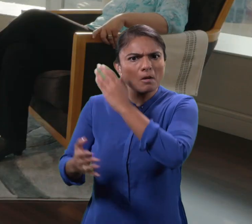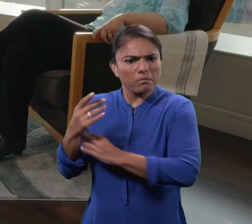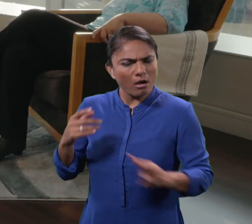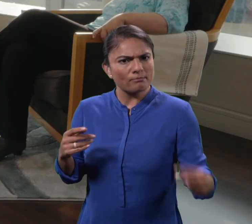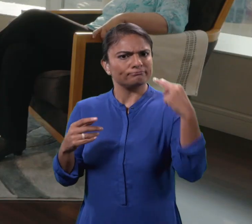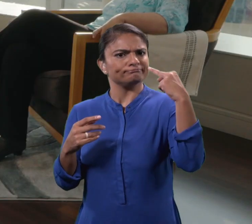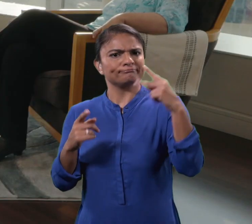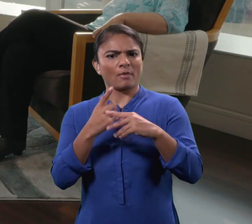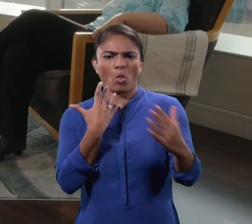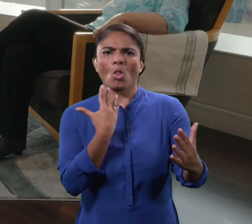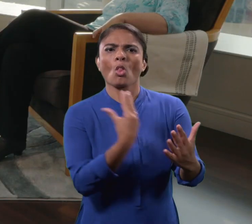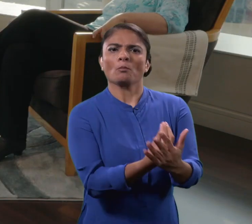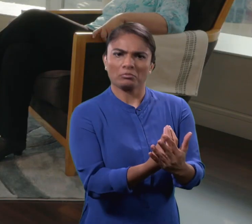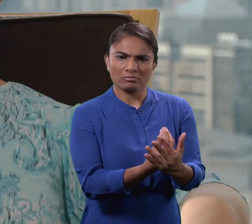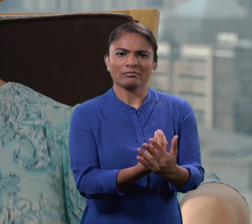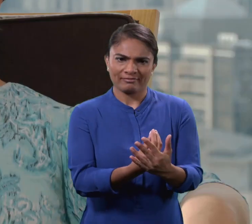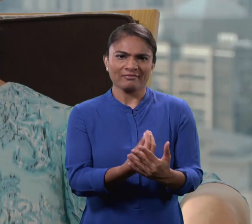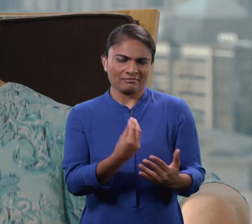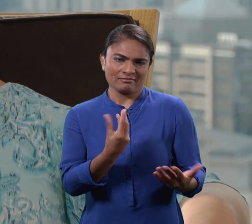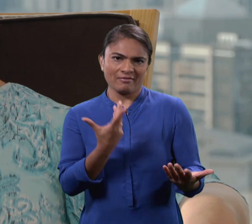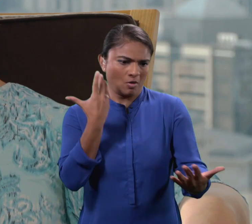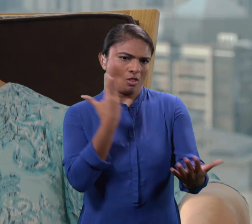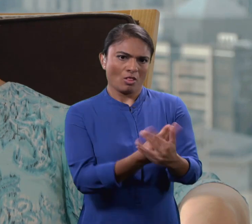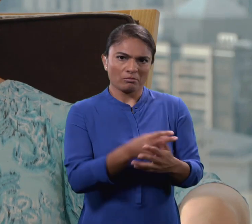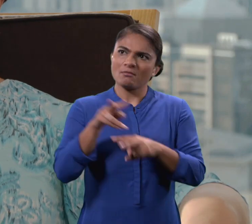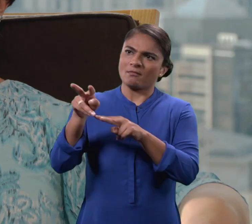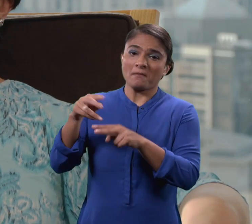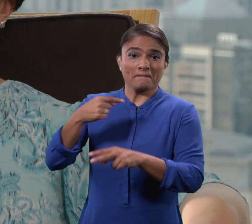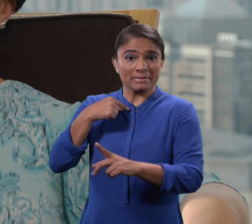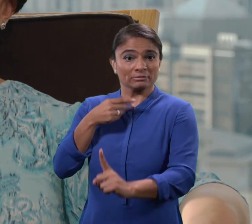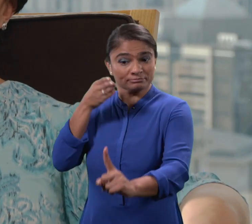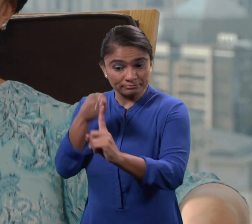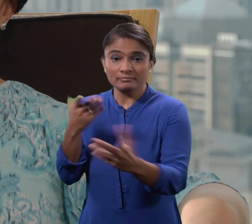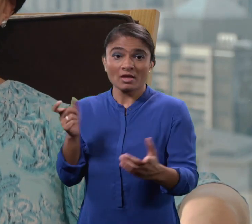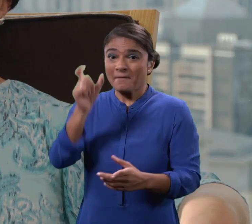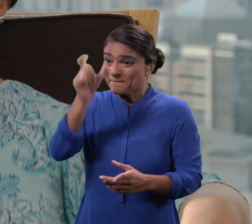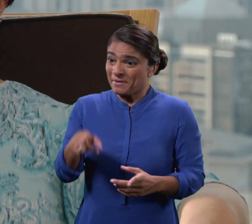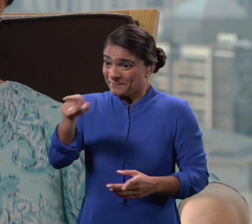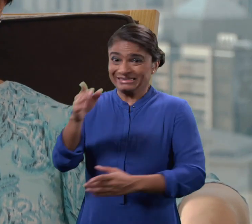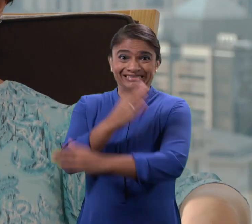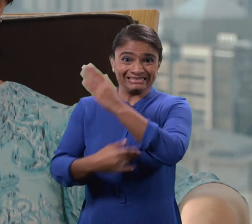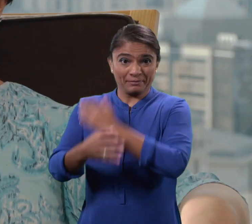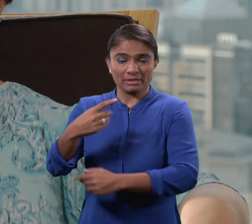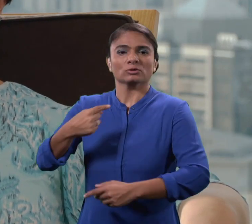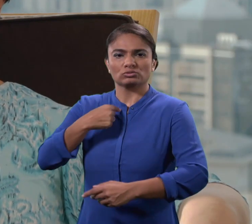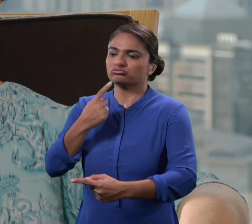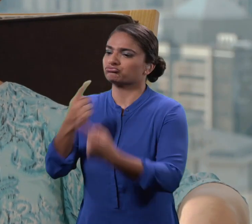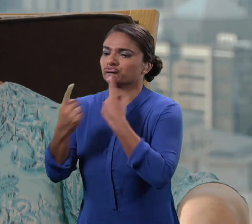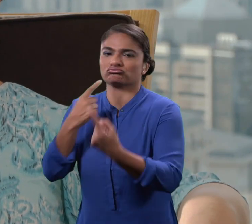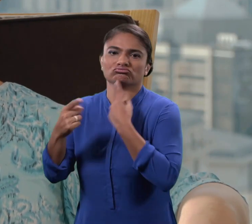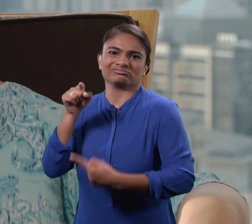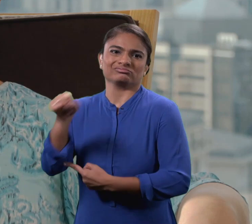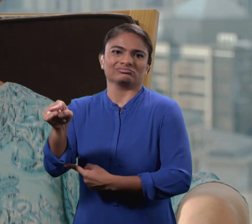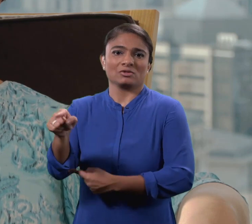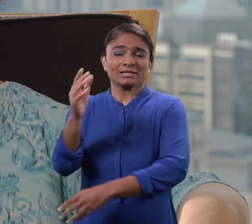conversation with a person with a disability, they'll follow you by example. And I'm specifically saying a person with a disability, because first